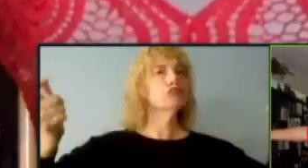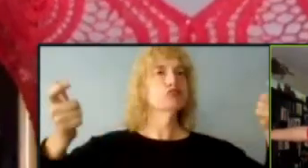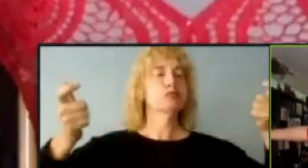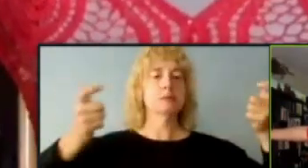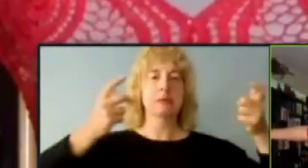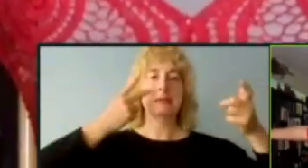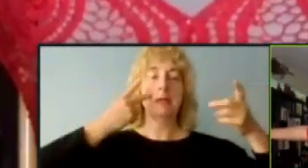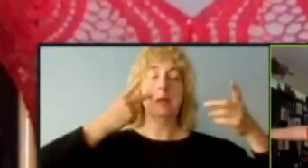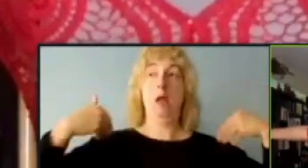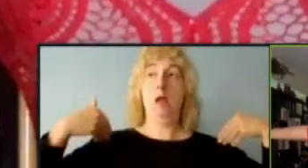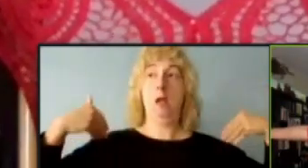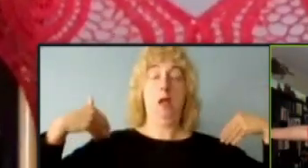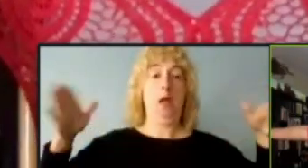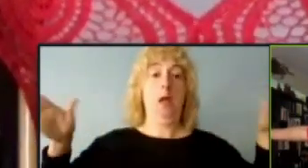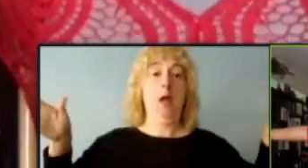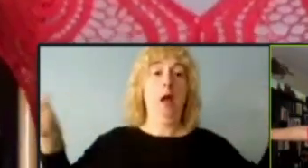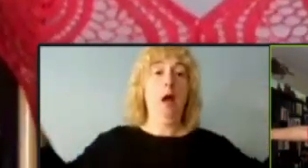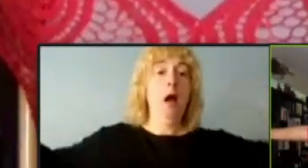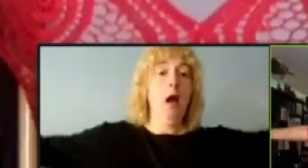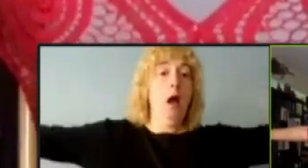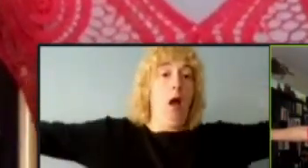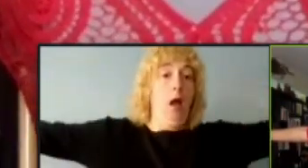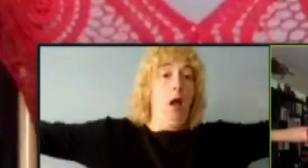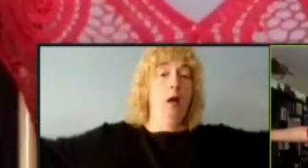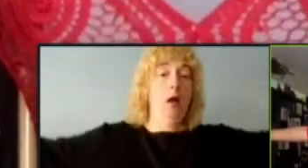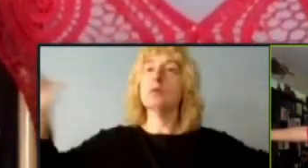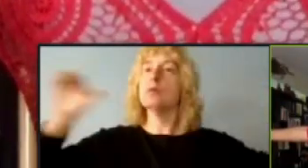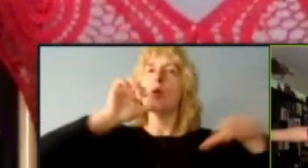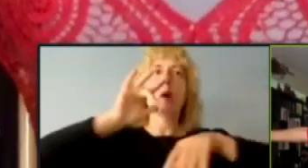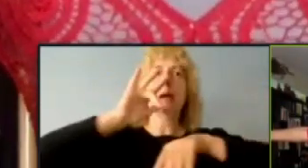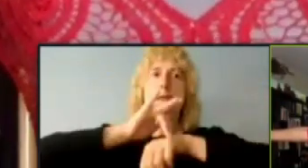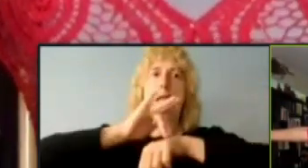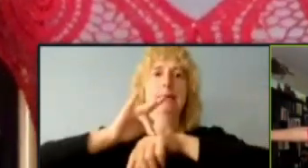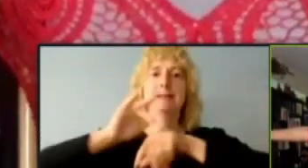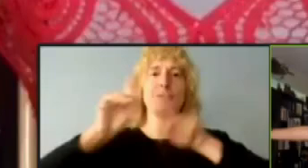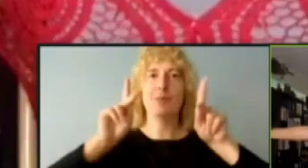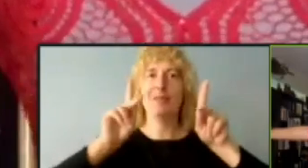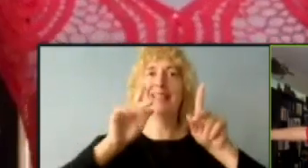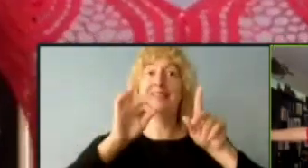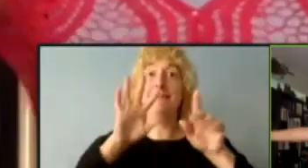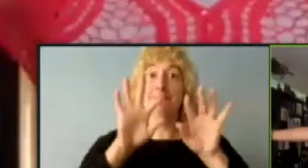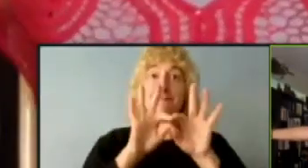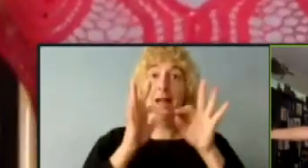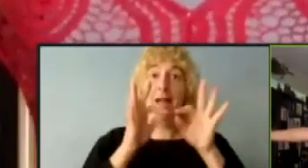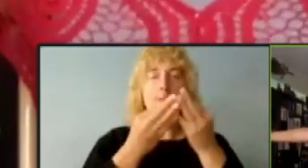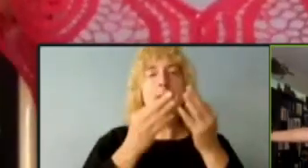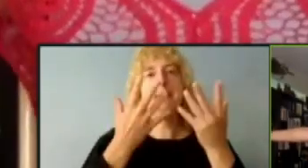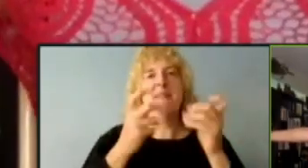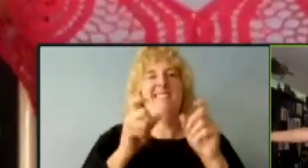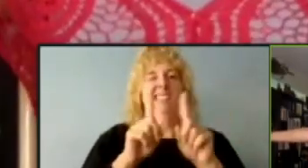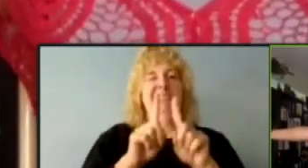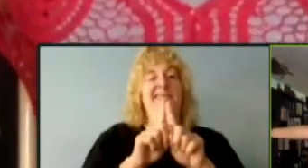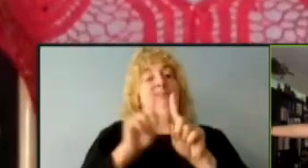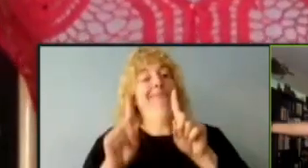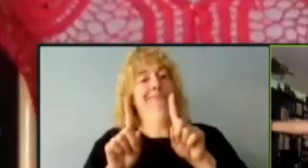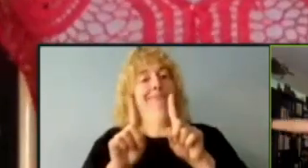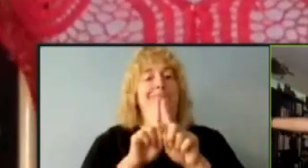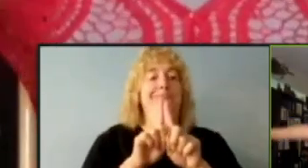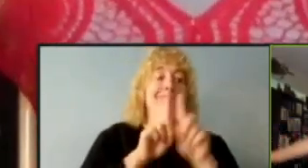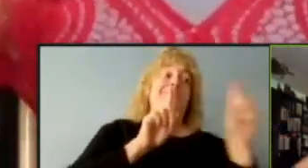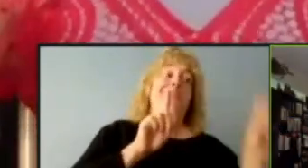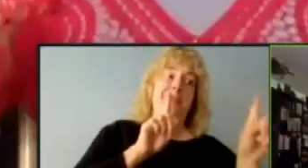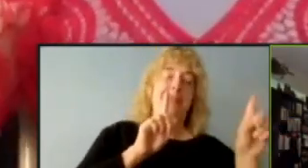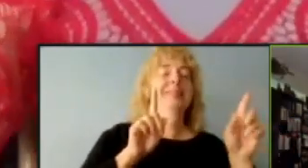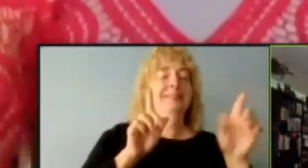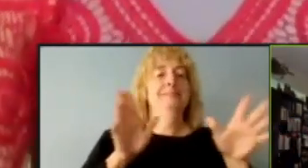you're not touching anything or anyone. So if you're home with your family, you might have to spread apart a little bit, okay? And